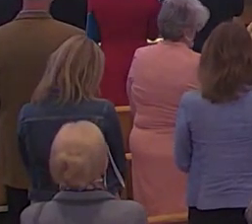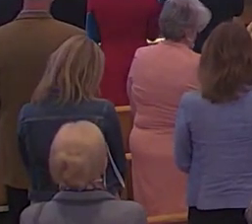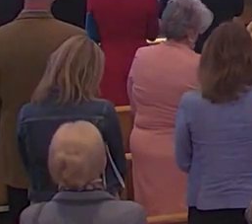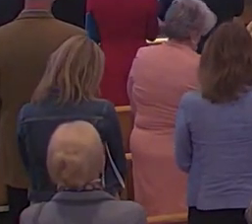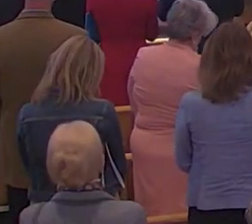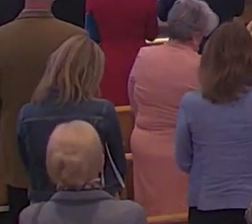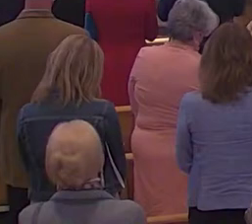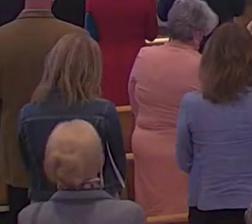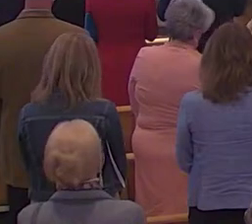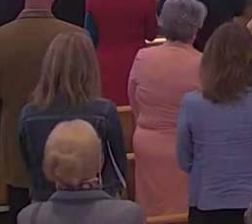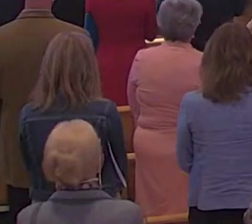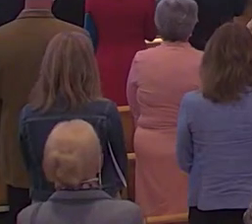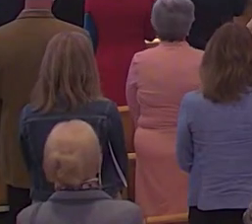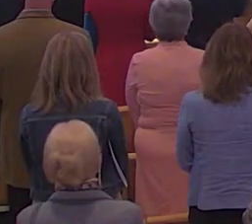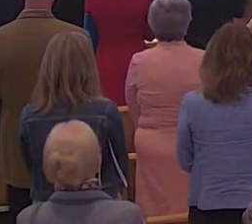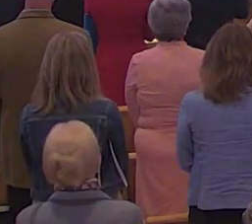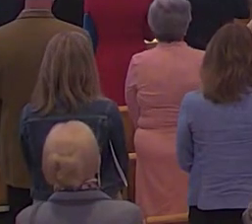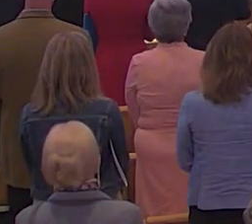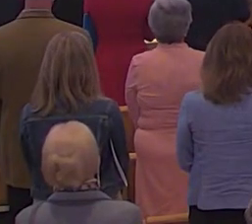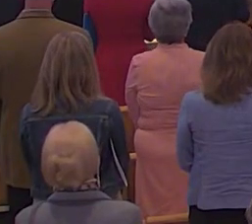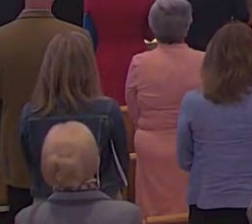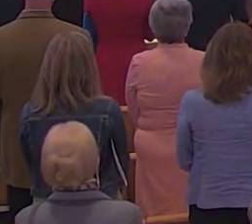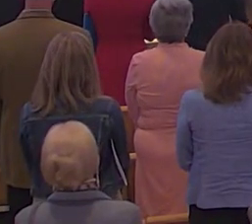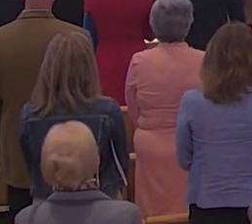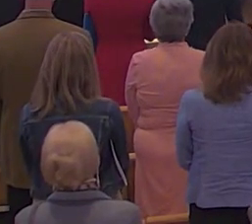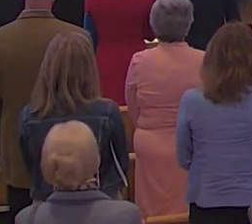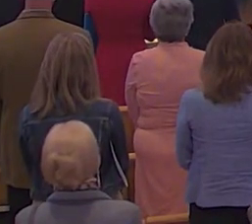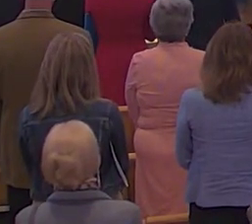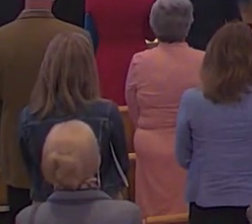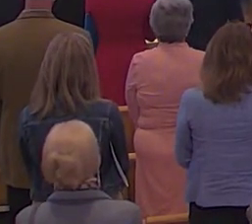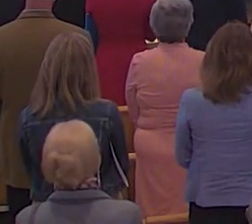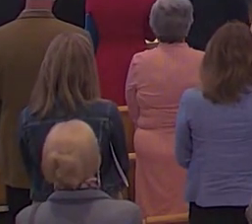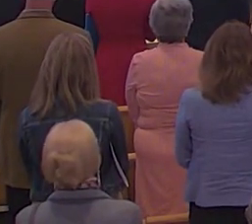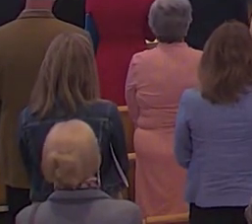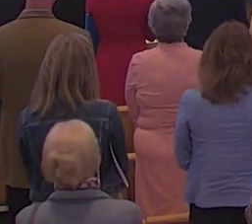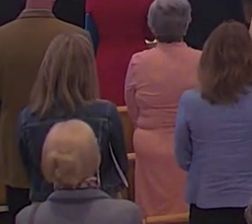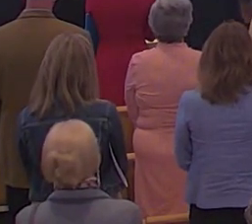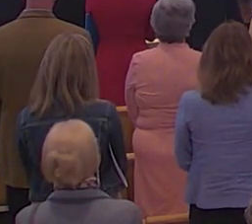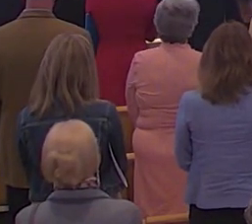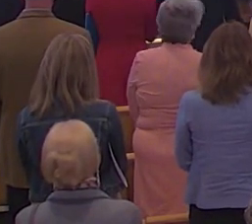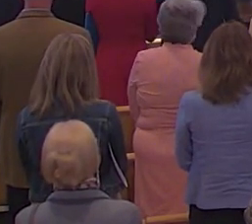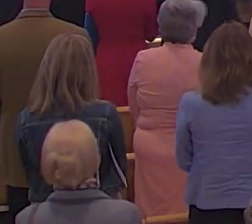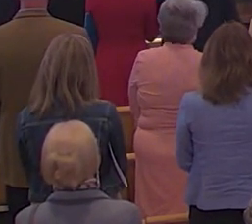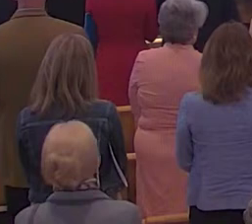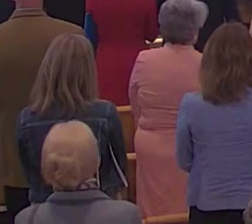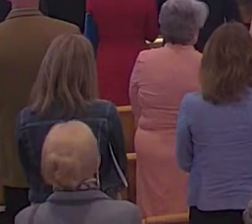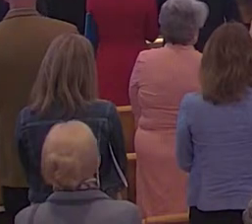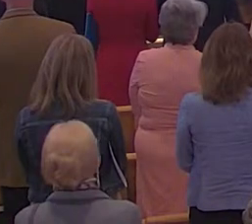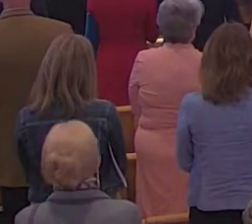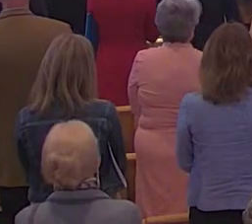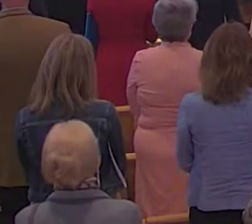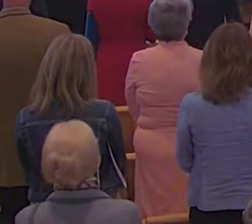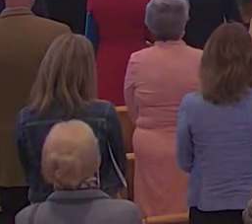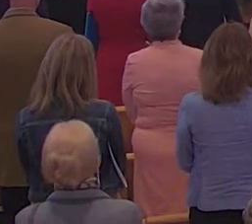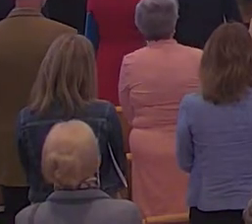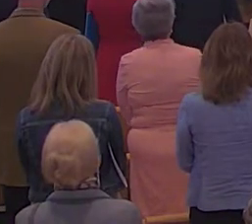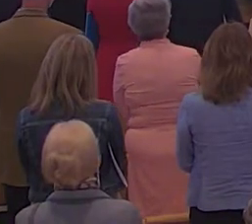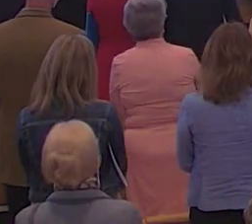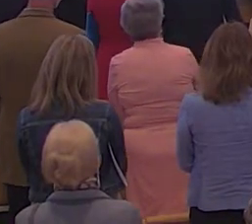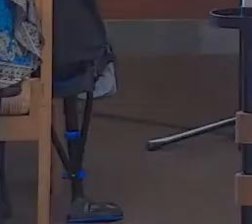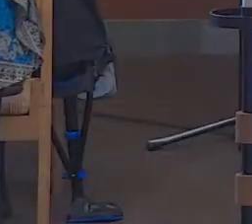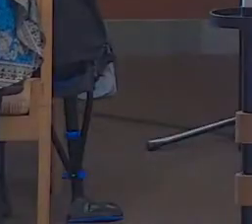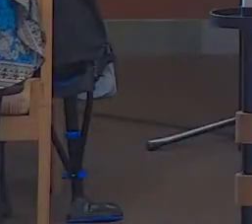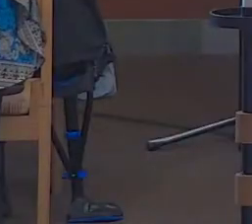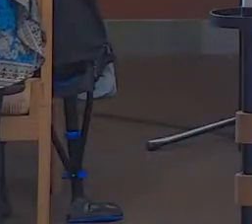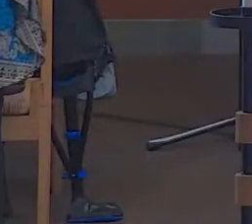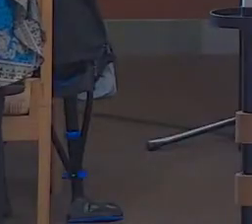And I'd like to thank Dr. Hanycz for your willingness to serve, for your vocation to lead this university, for your leadership so far and